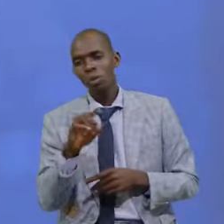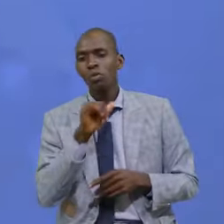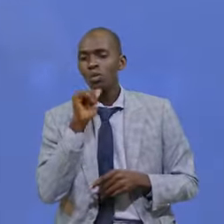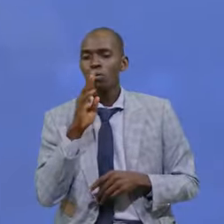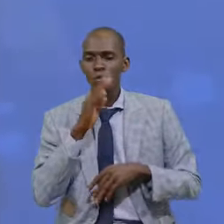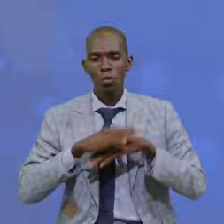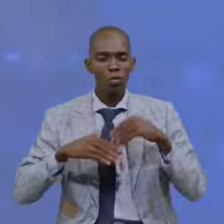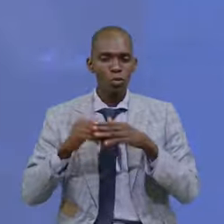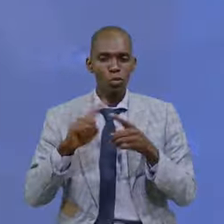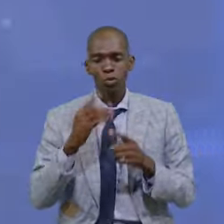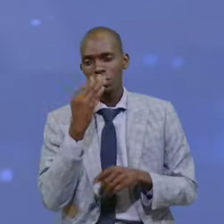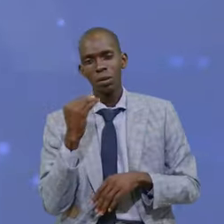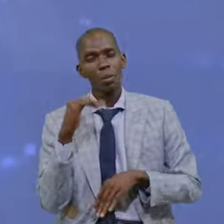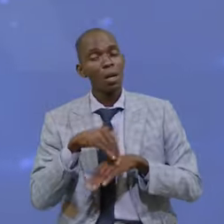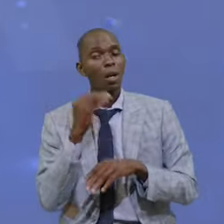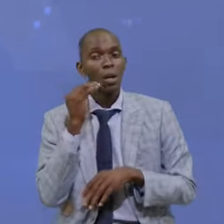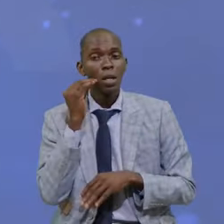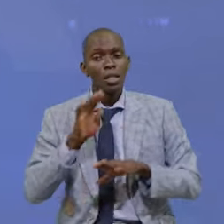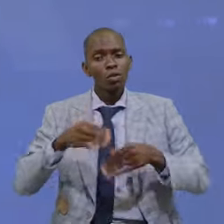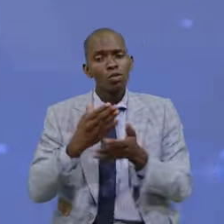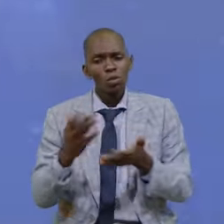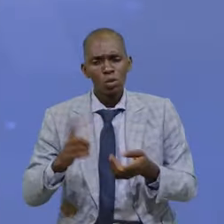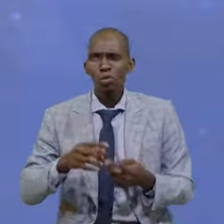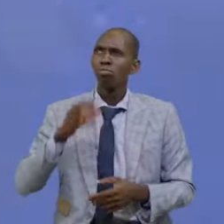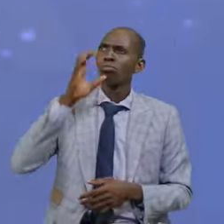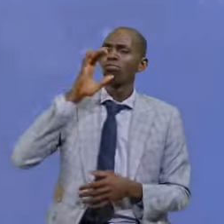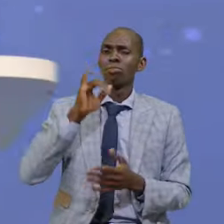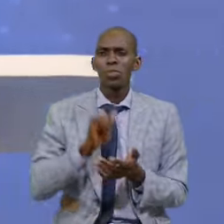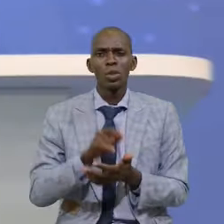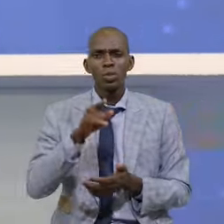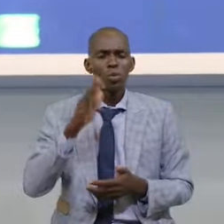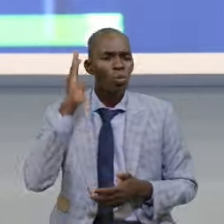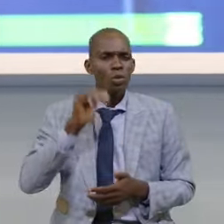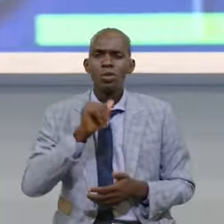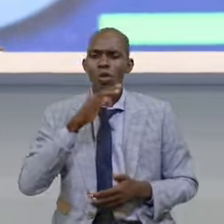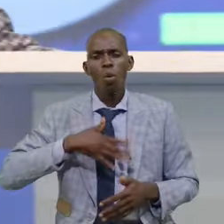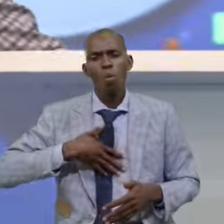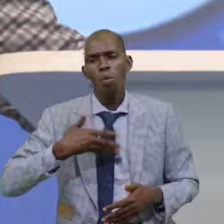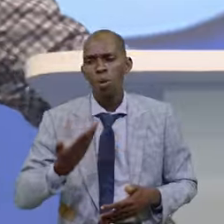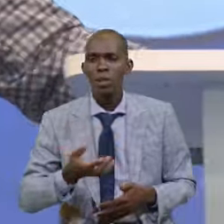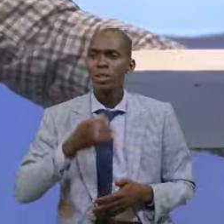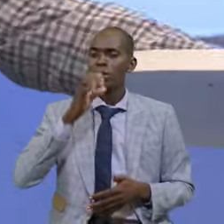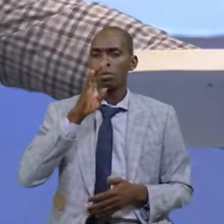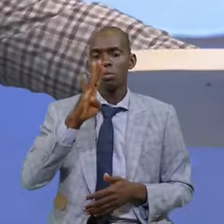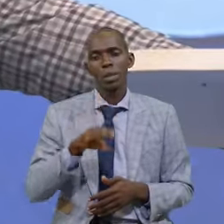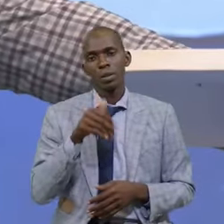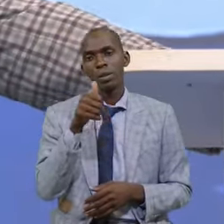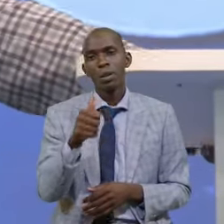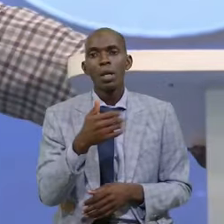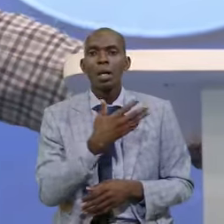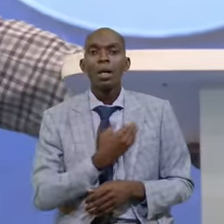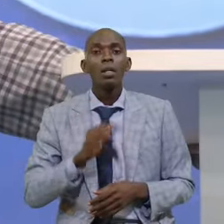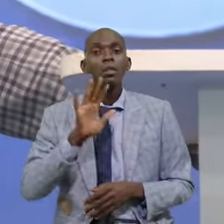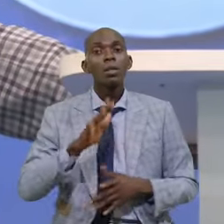they give you something to drink that you will not drink voluntarily by yourself. And your life